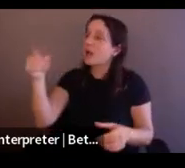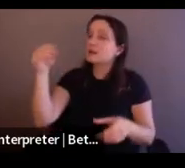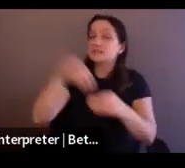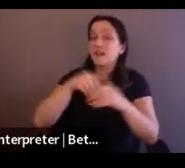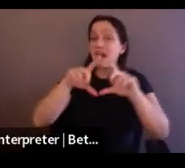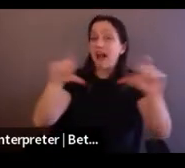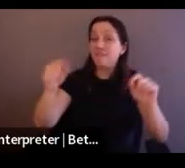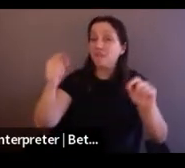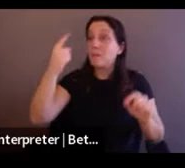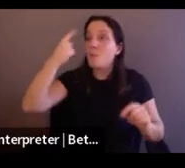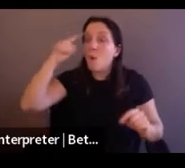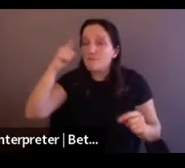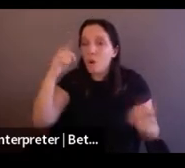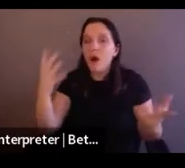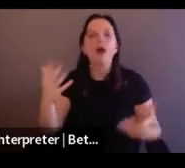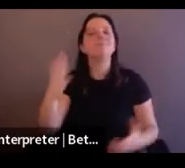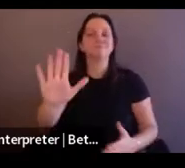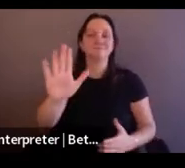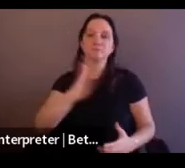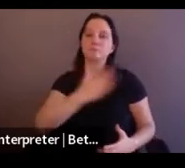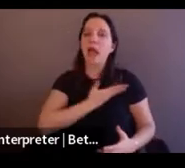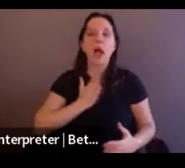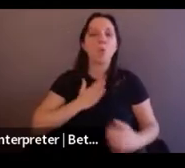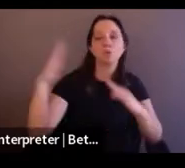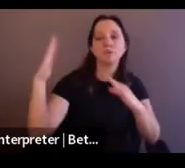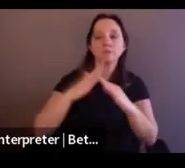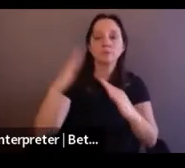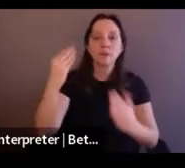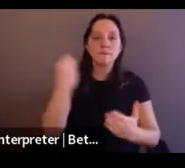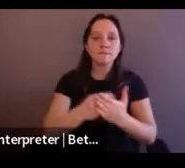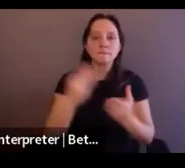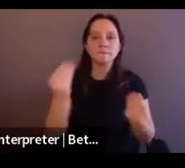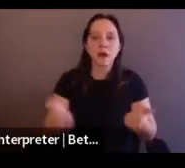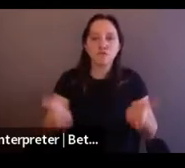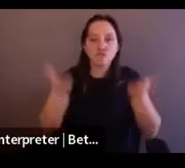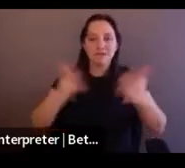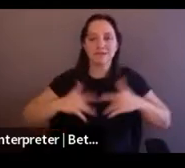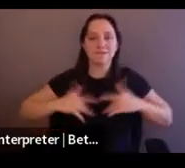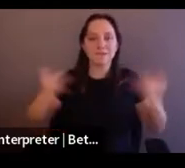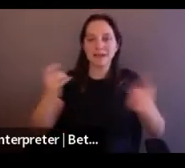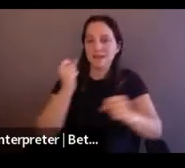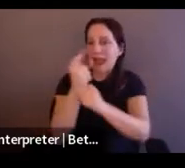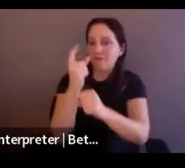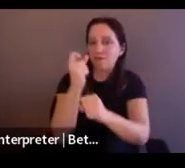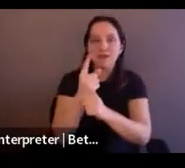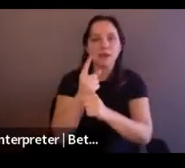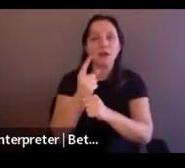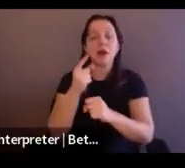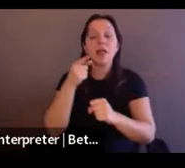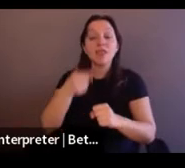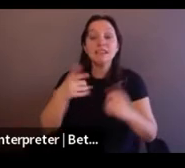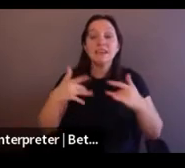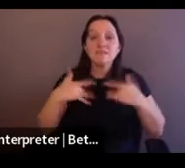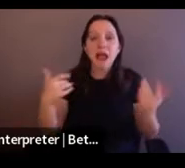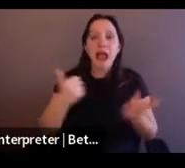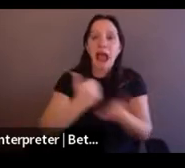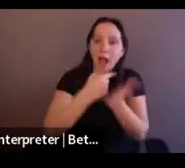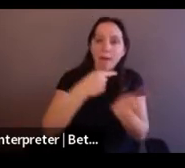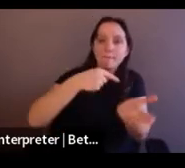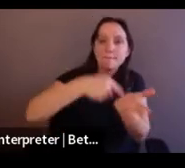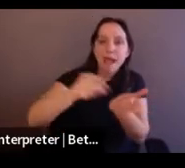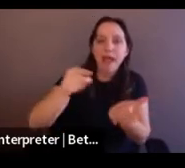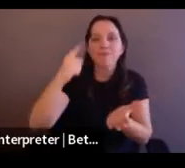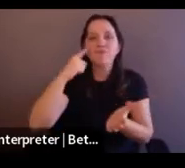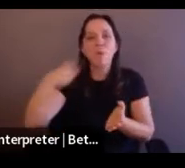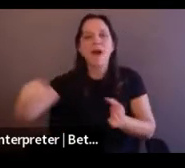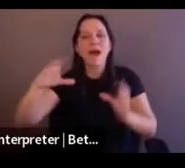us resource the incredible work that we do for, you know, clients in this community. It helps us pay for, you know, X, Y,